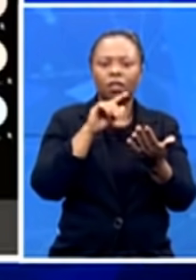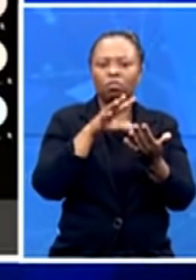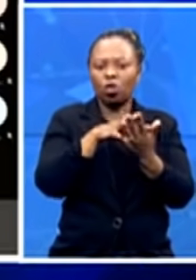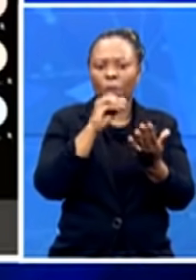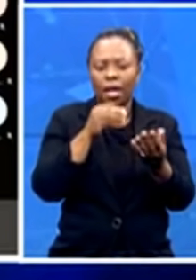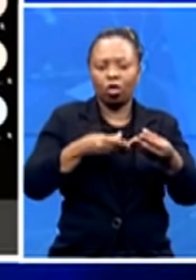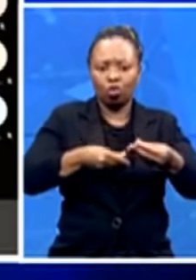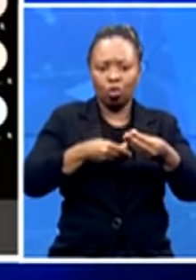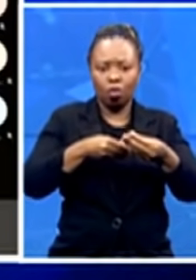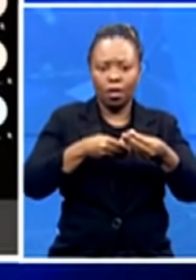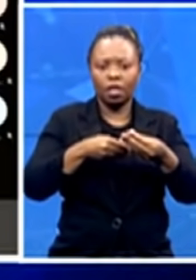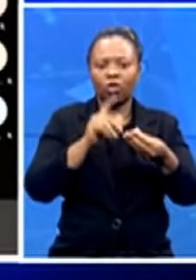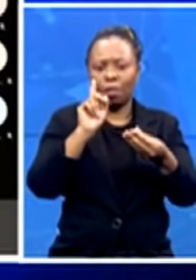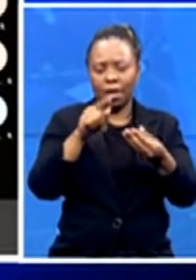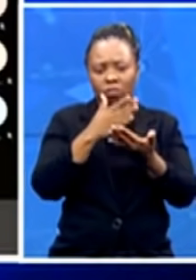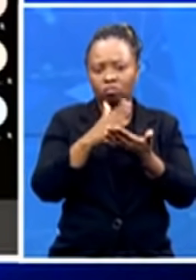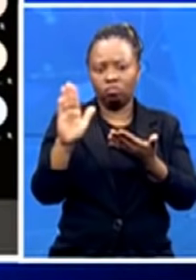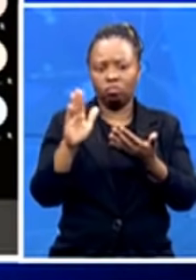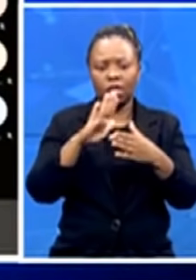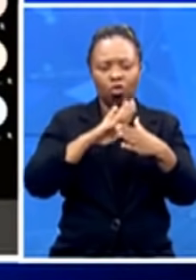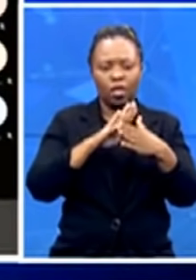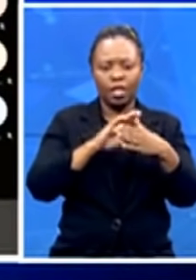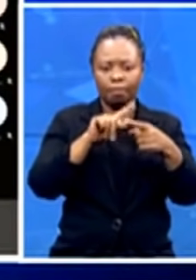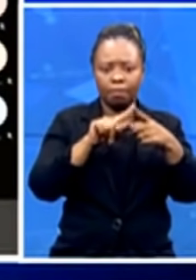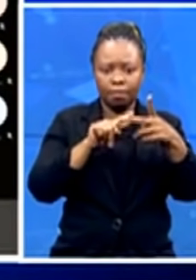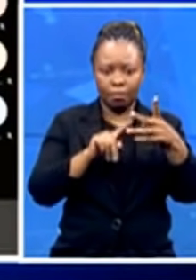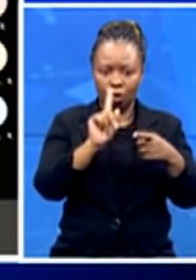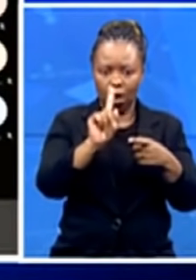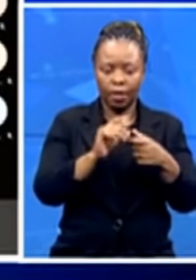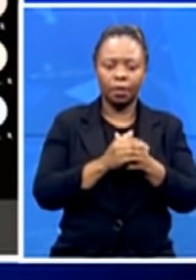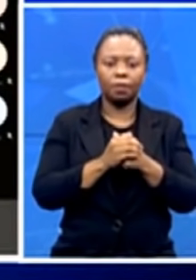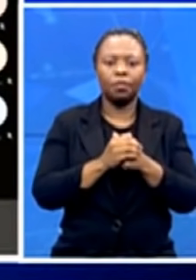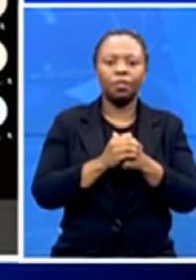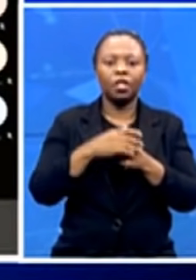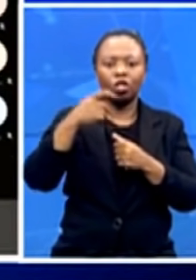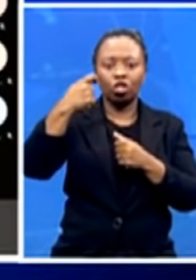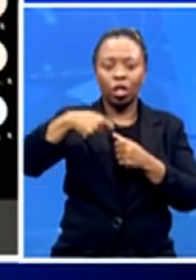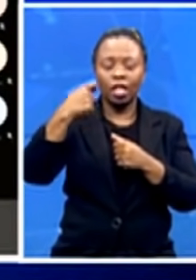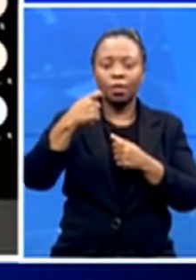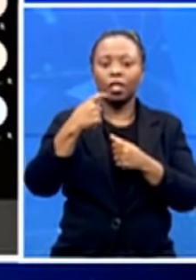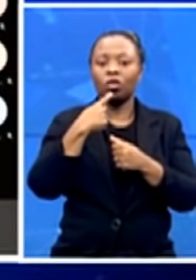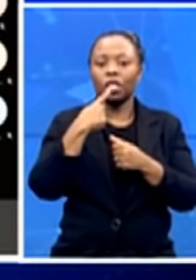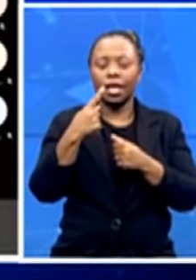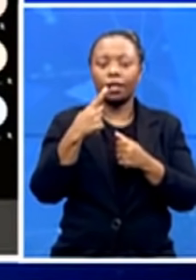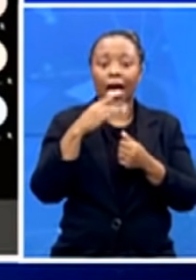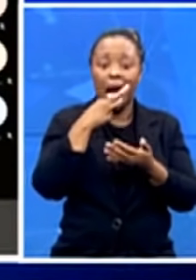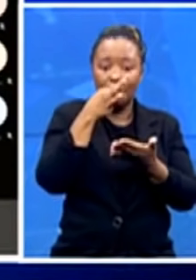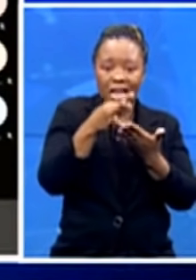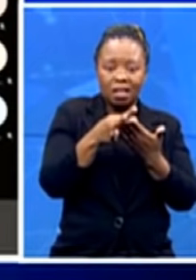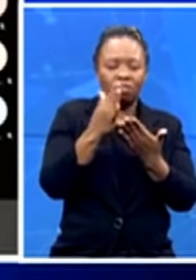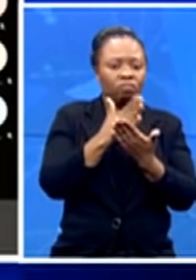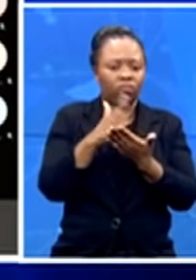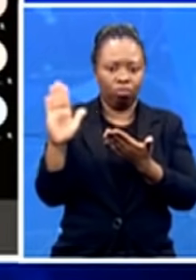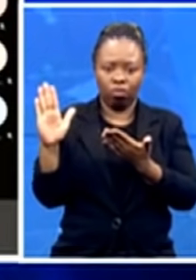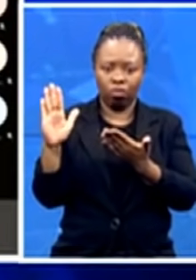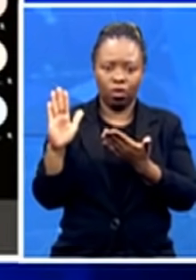the reasons given in the main judgment, we dismissed the application to strike out, and we